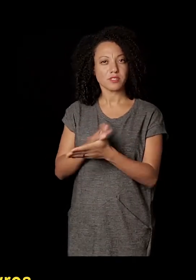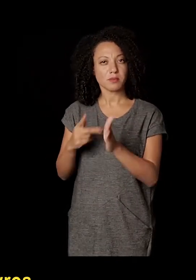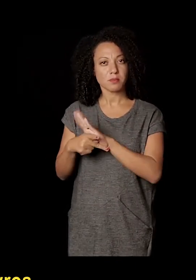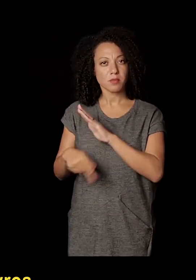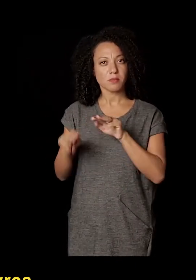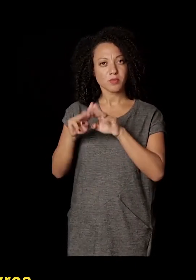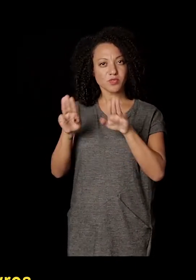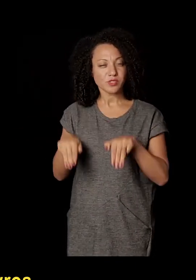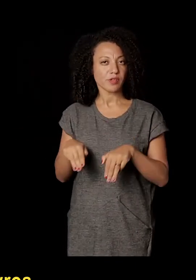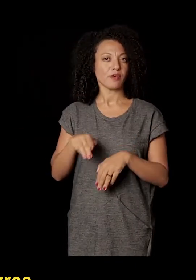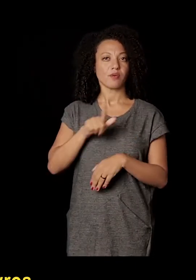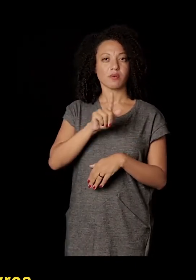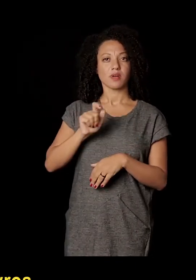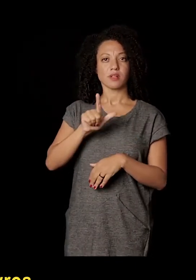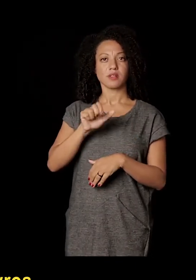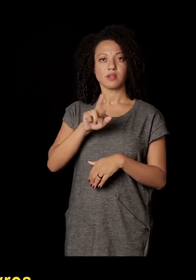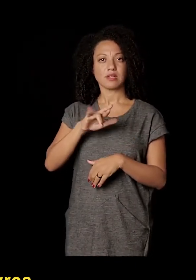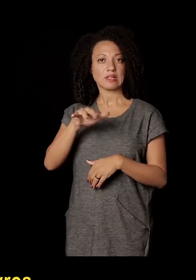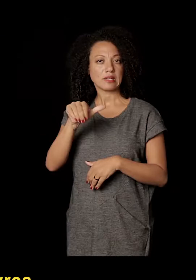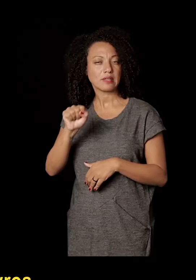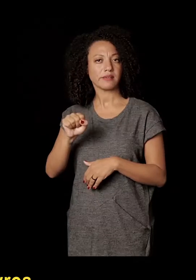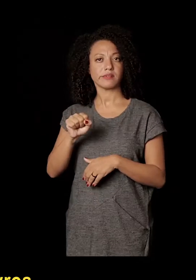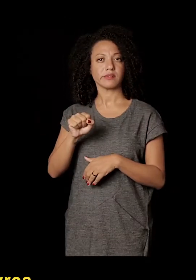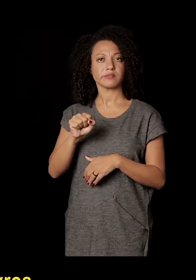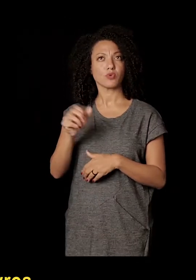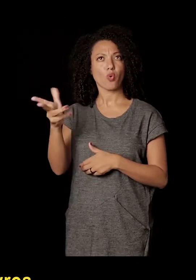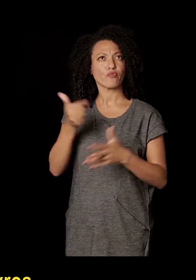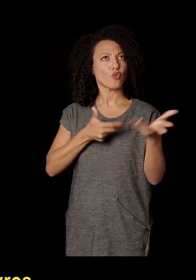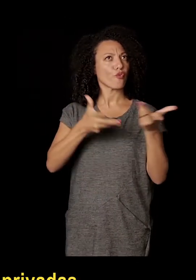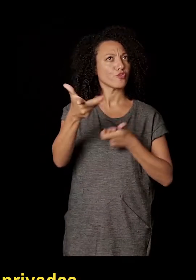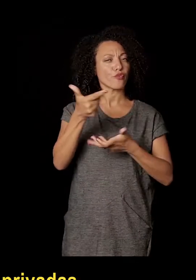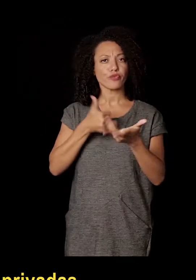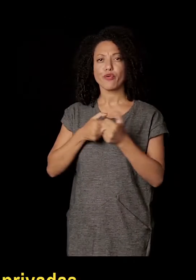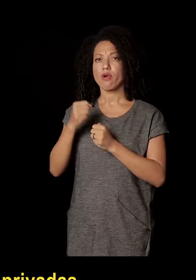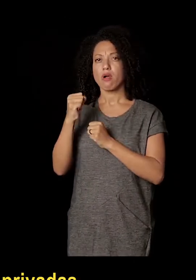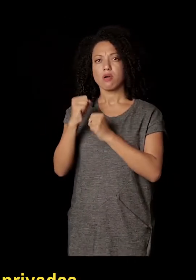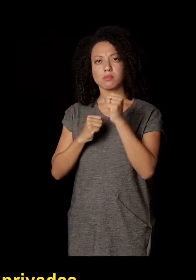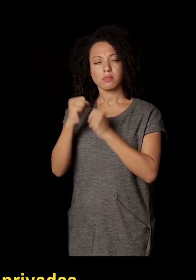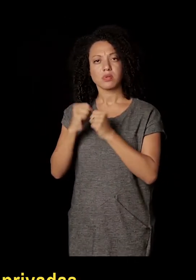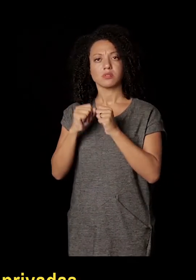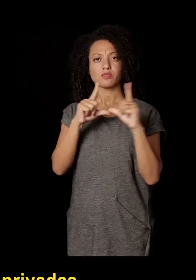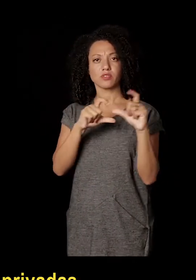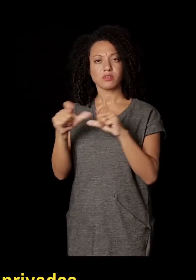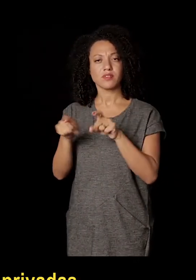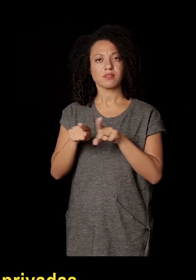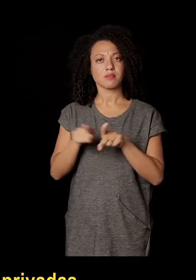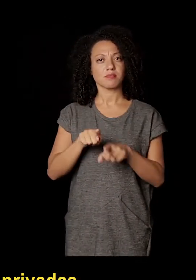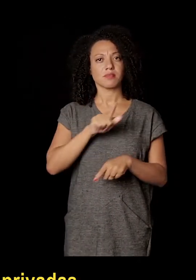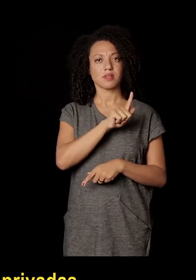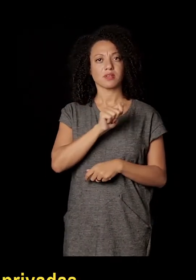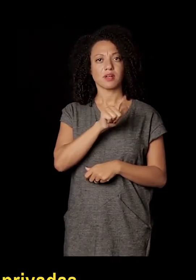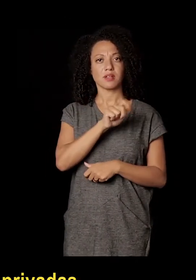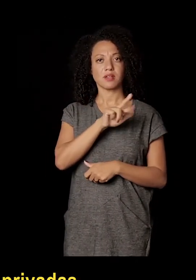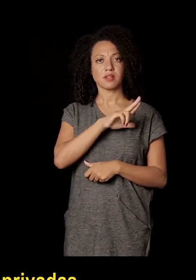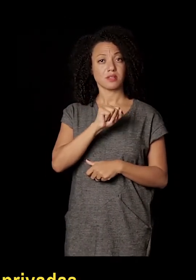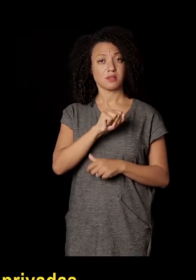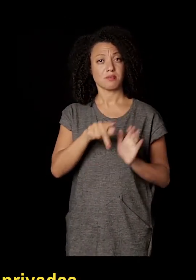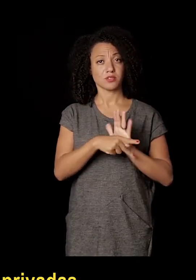from magazines, from museums, from galleries, from photo agencies,